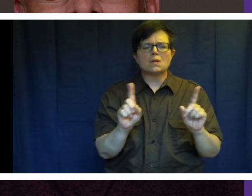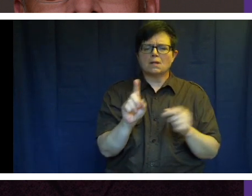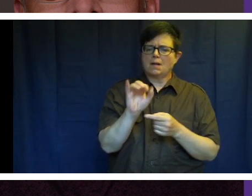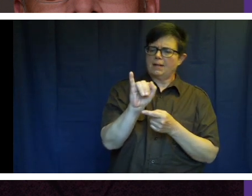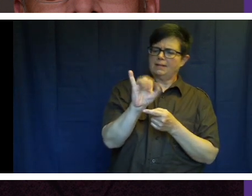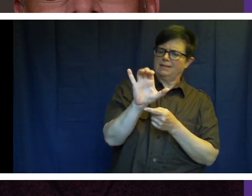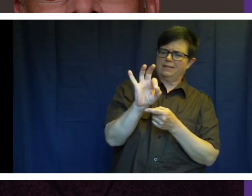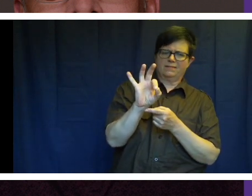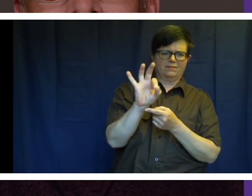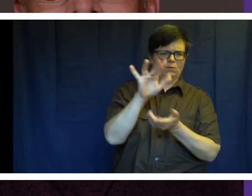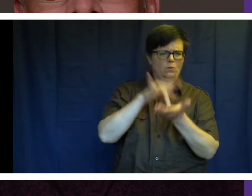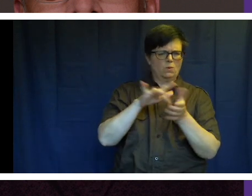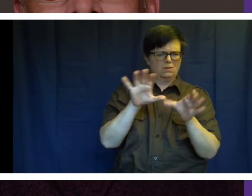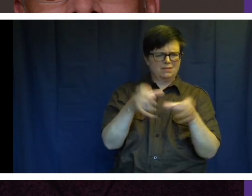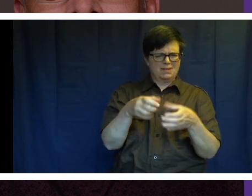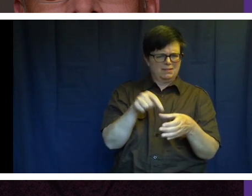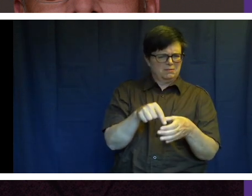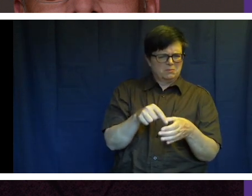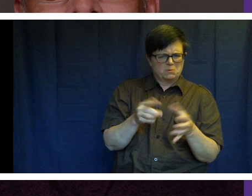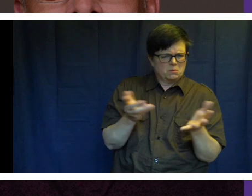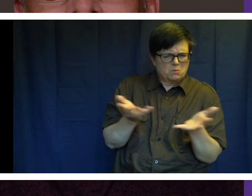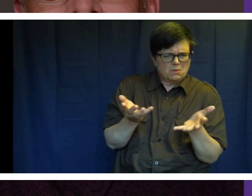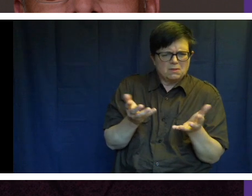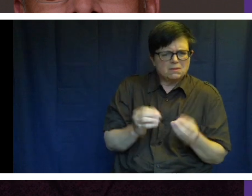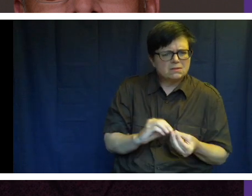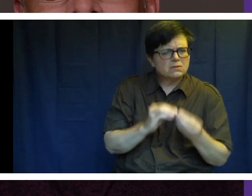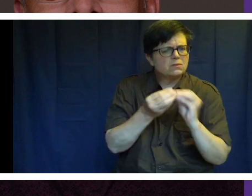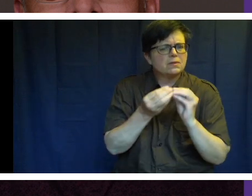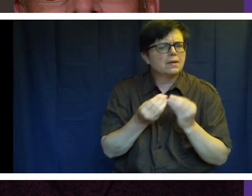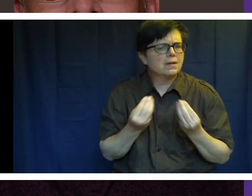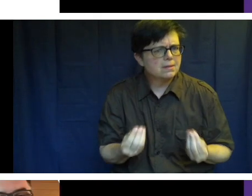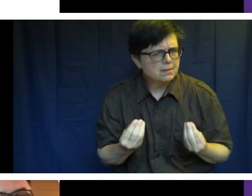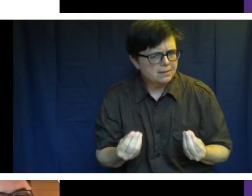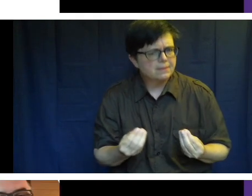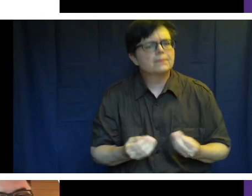what are ICF Core Sets and how are they created?